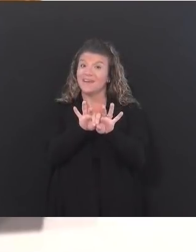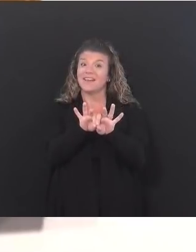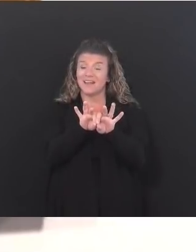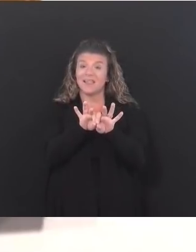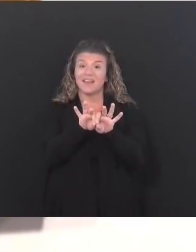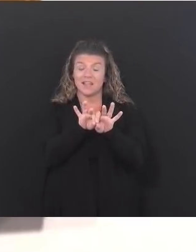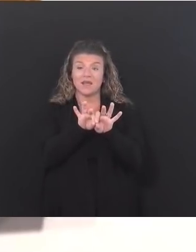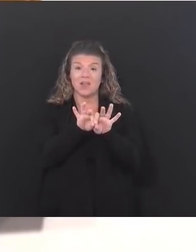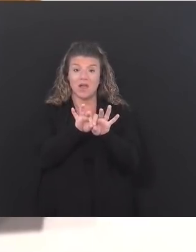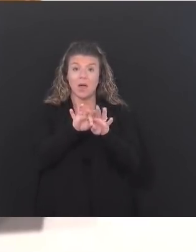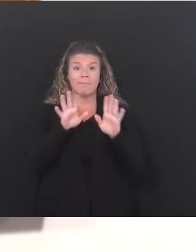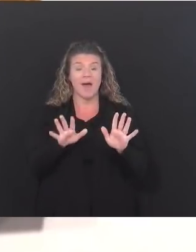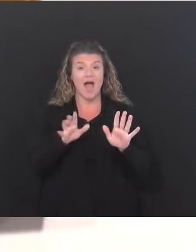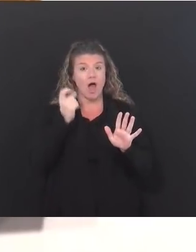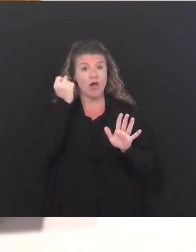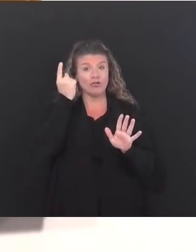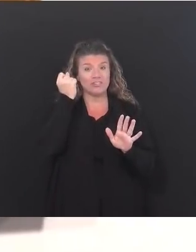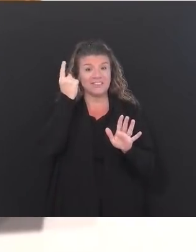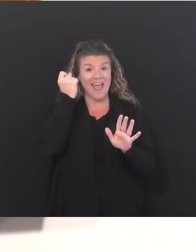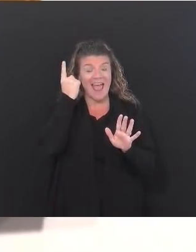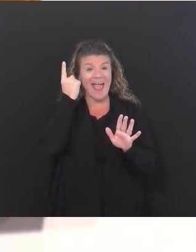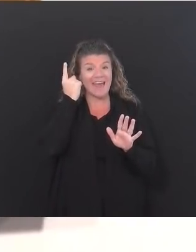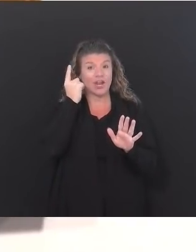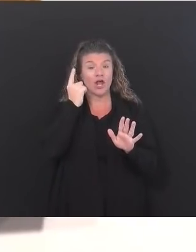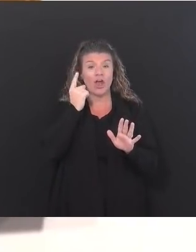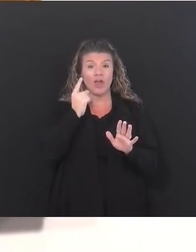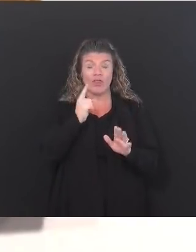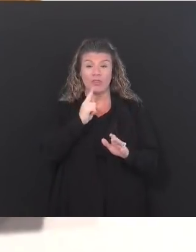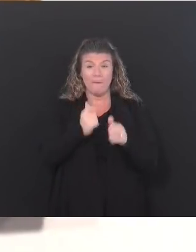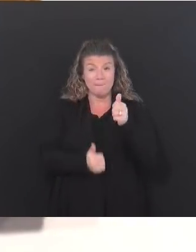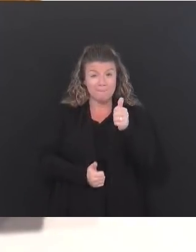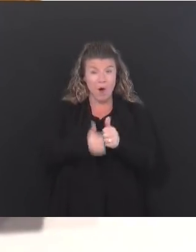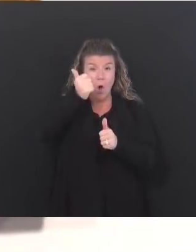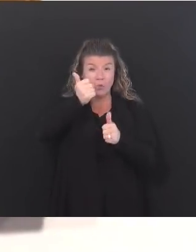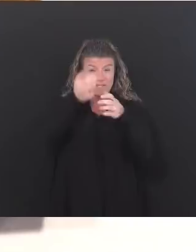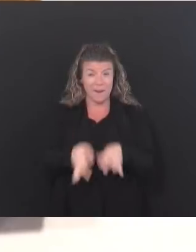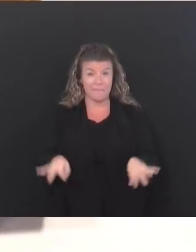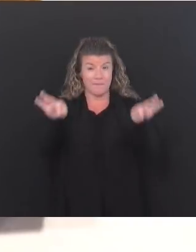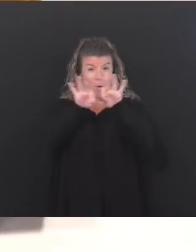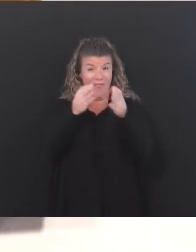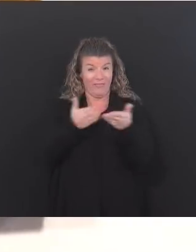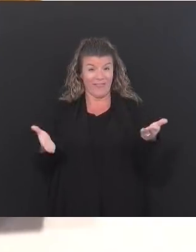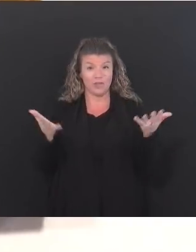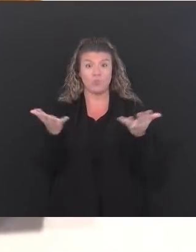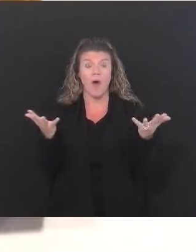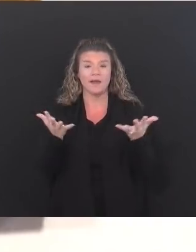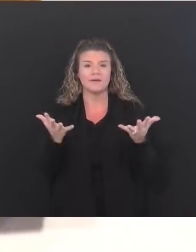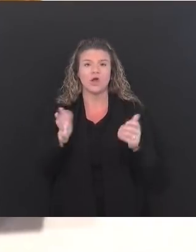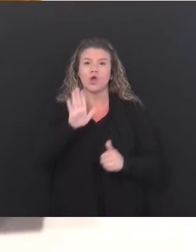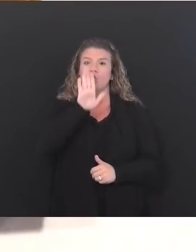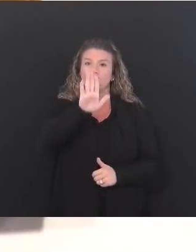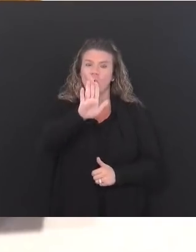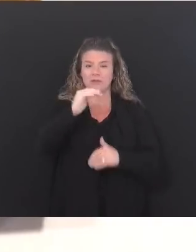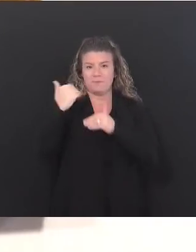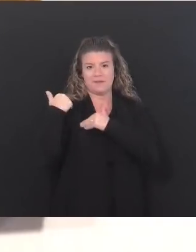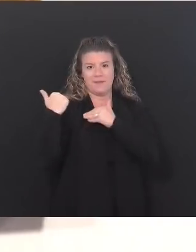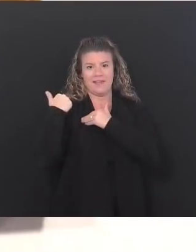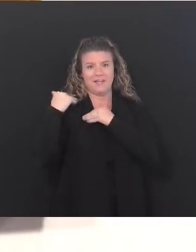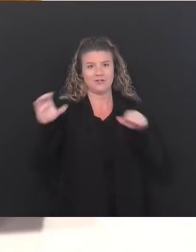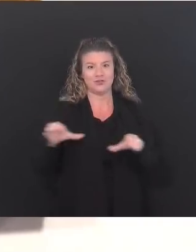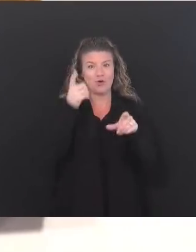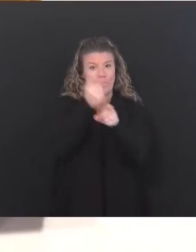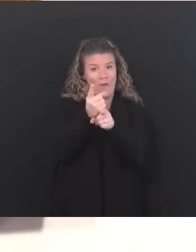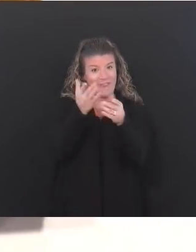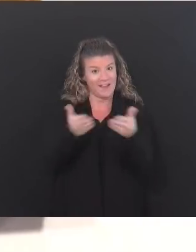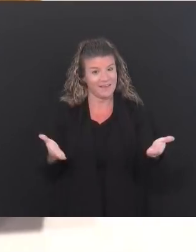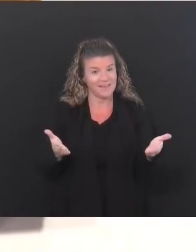really important thing is the personal responsibility of every person in our state to do the right thing, and to do the right